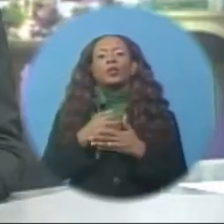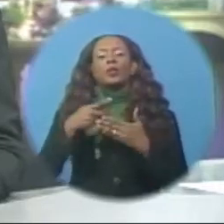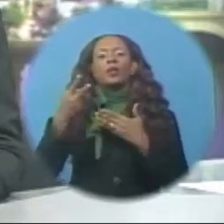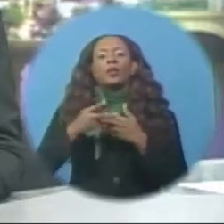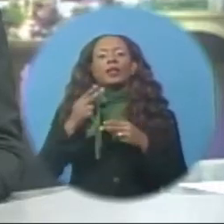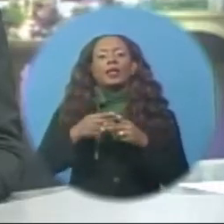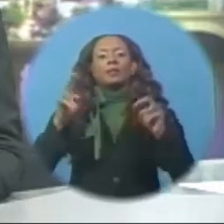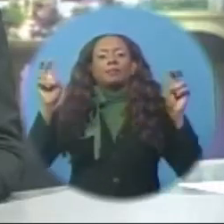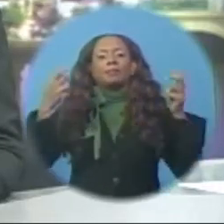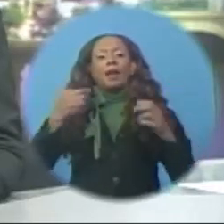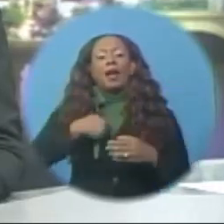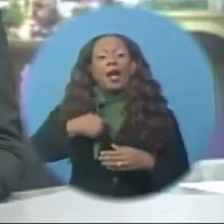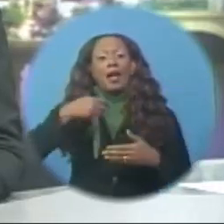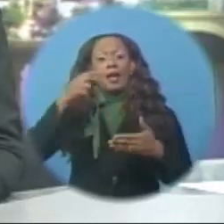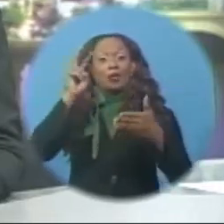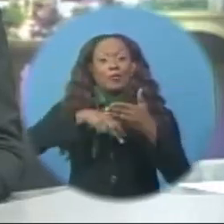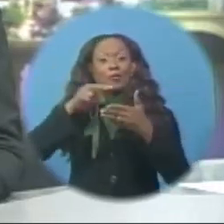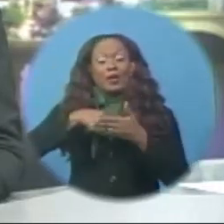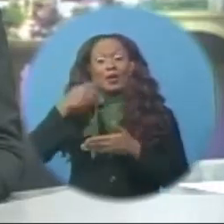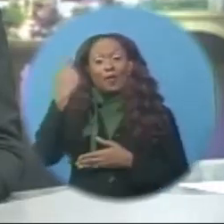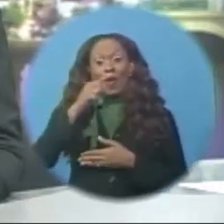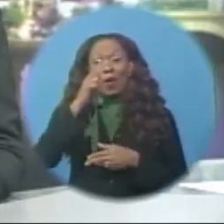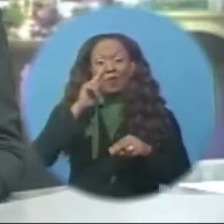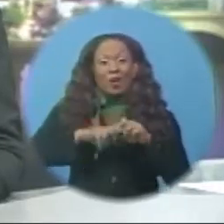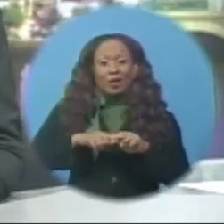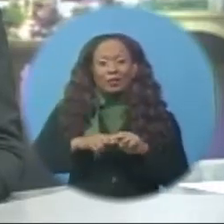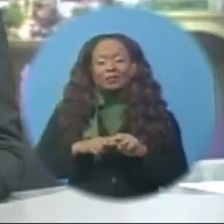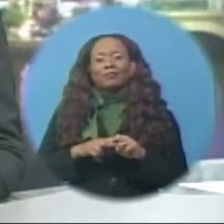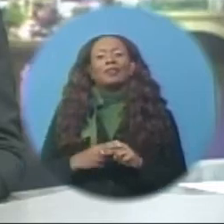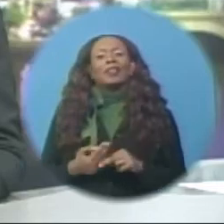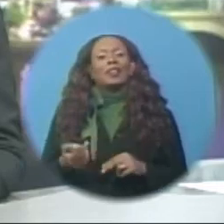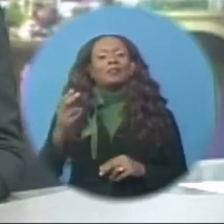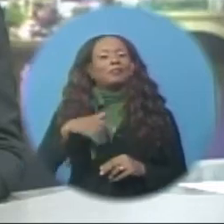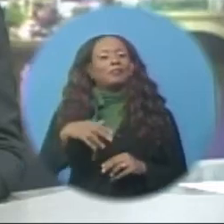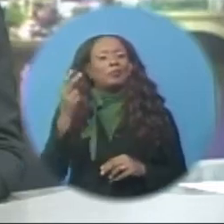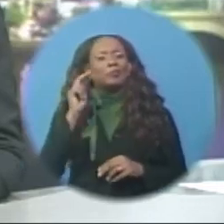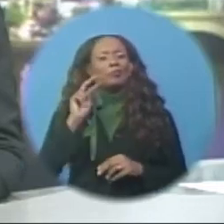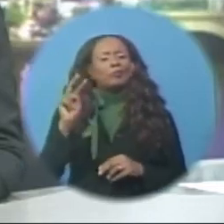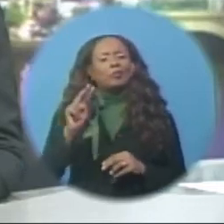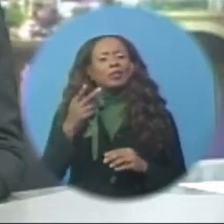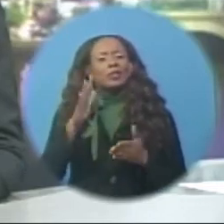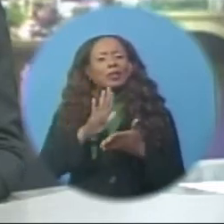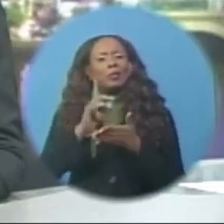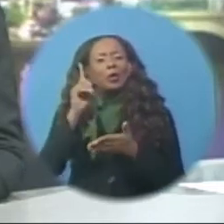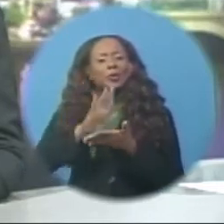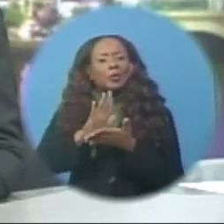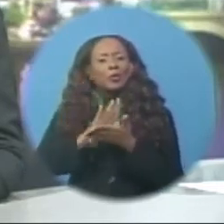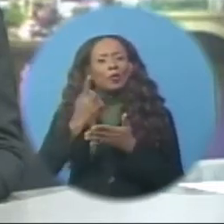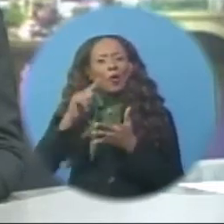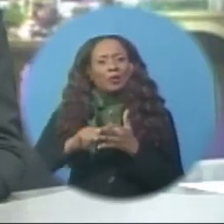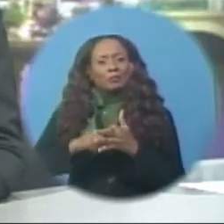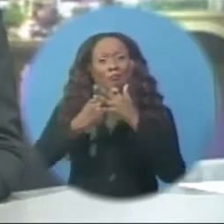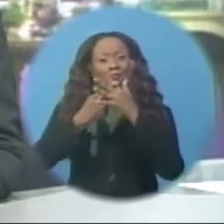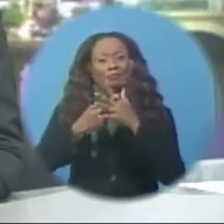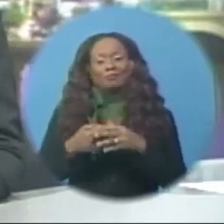and kicked it off at St. Luke's Brighton's Literacy Day today. CBC's Shane Jones was at the school for the launch.